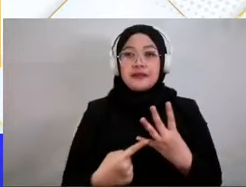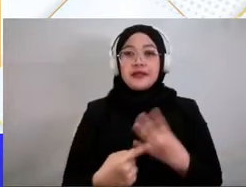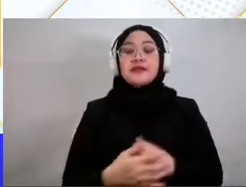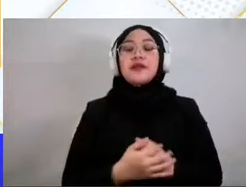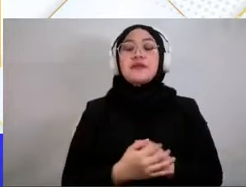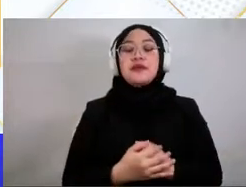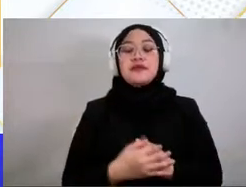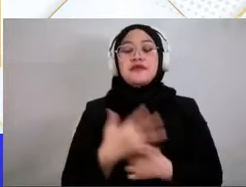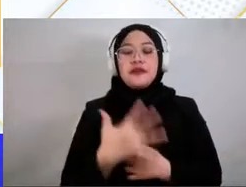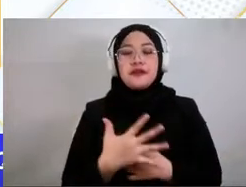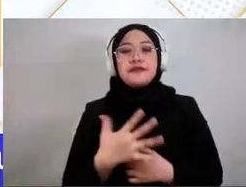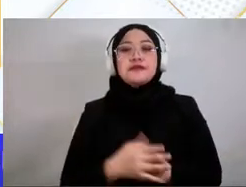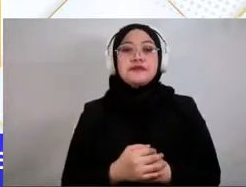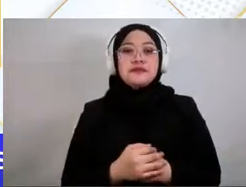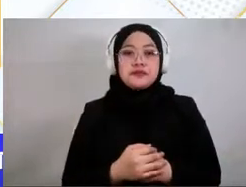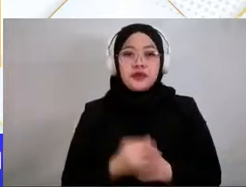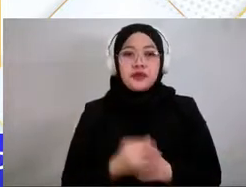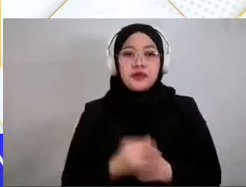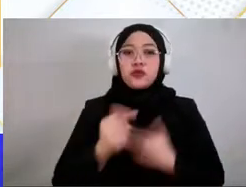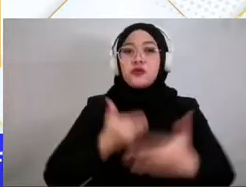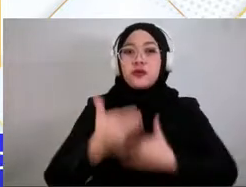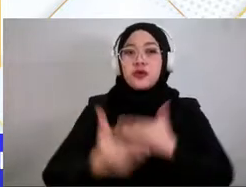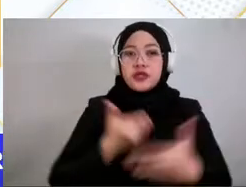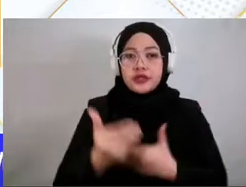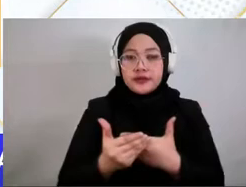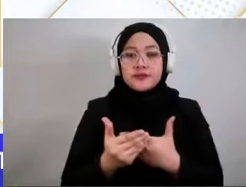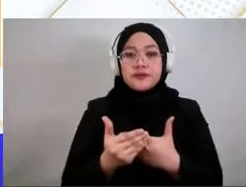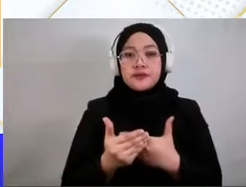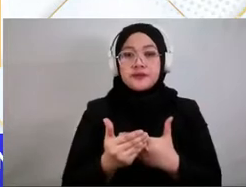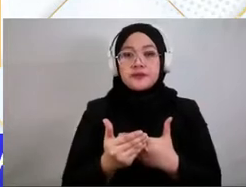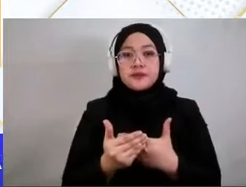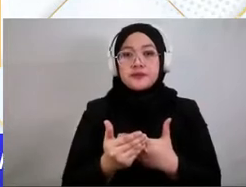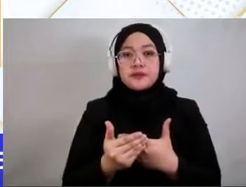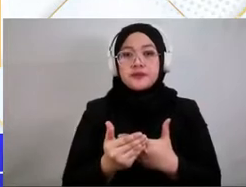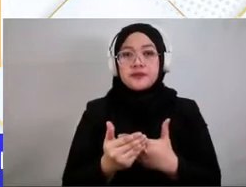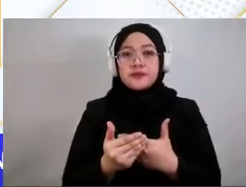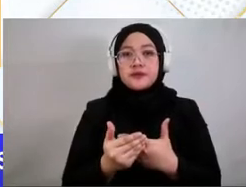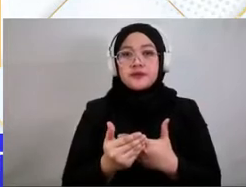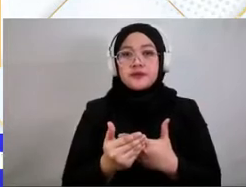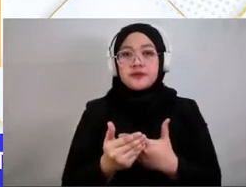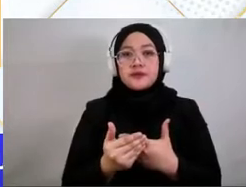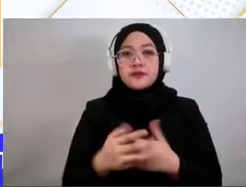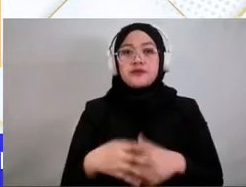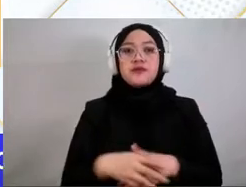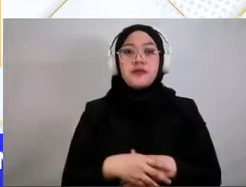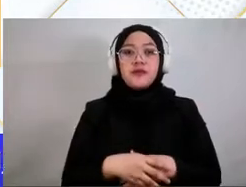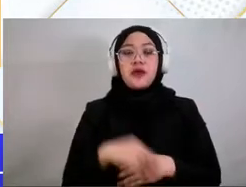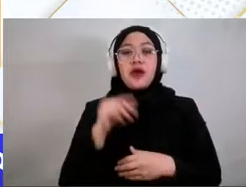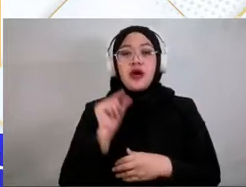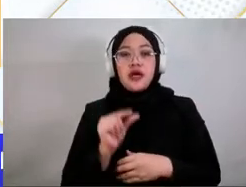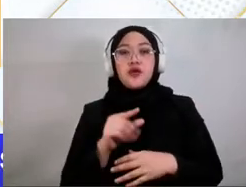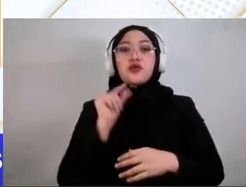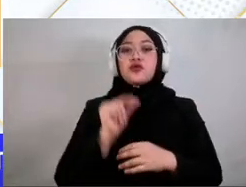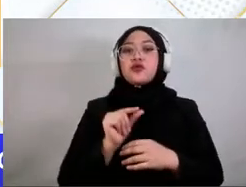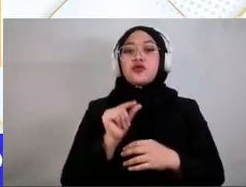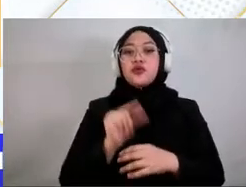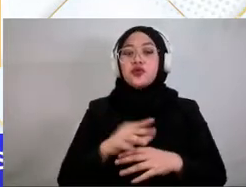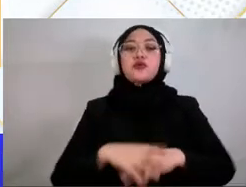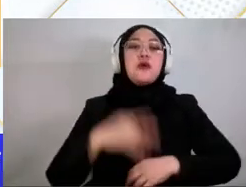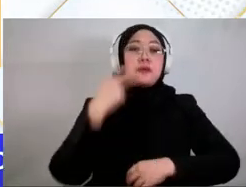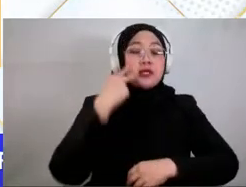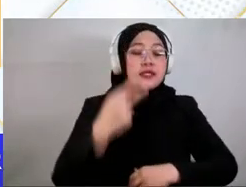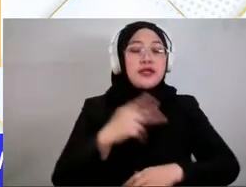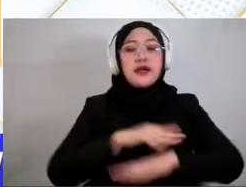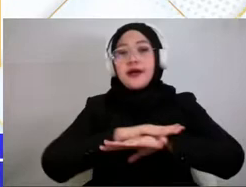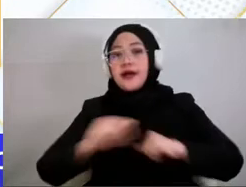regional peacekeeping operations initiatives are important platforms for global peacekeeping